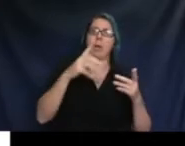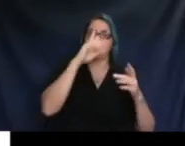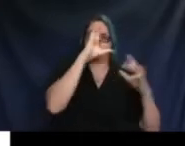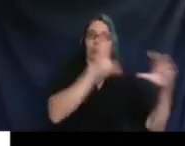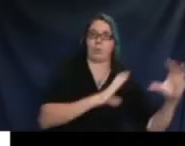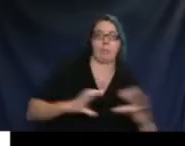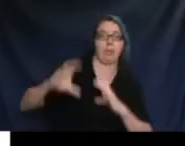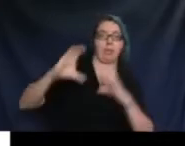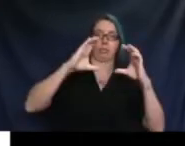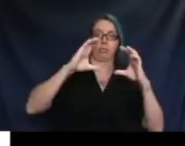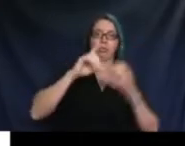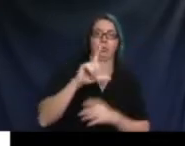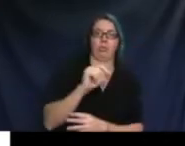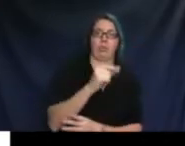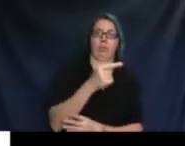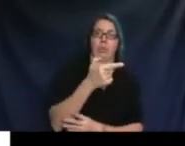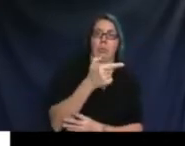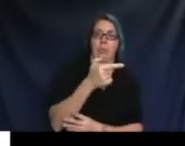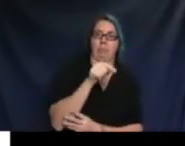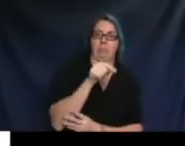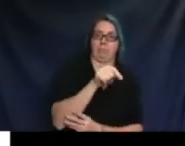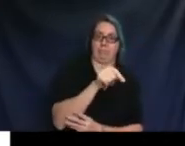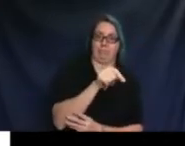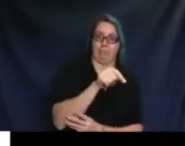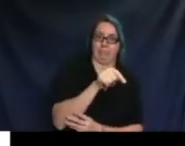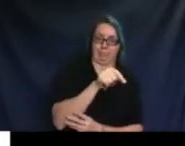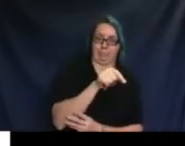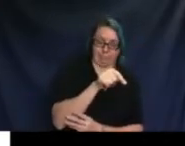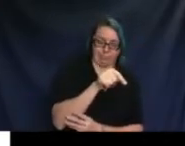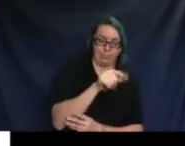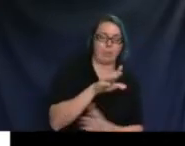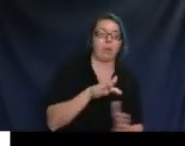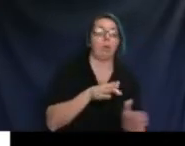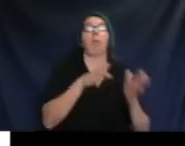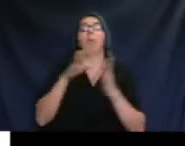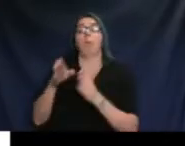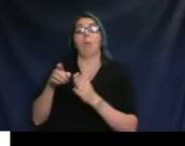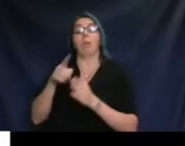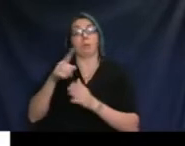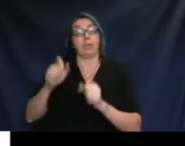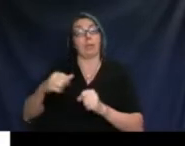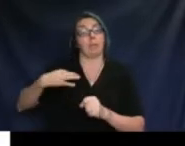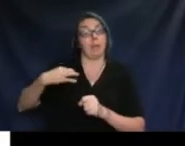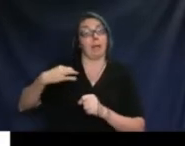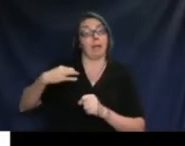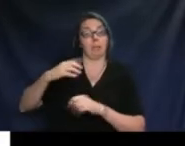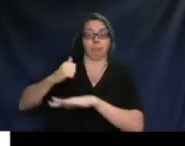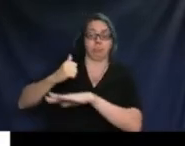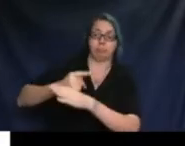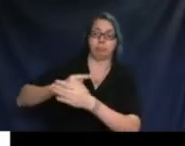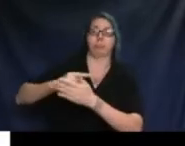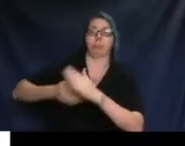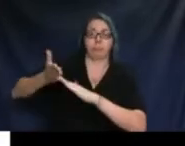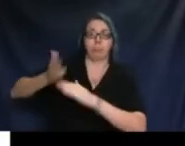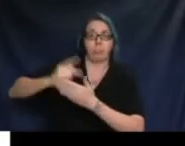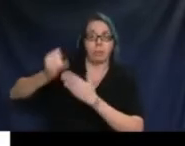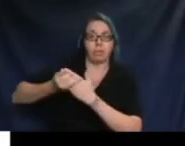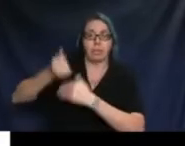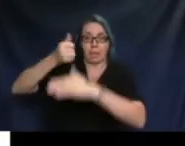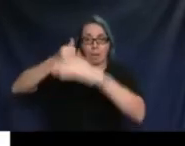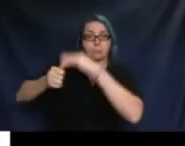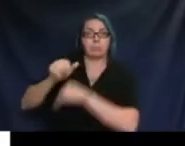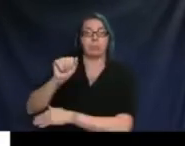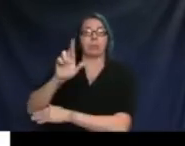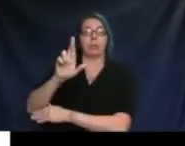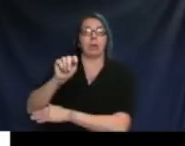2021, or you could apply to do a project as part of ArtworxTO Toronto's Year of